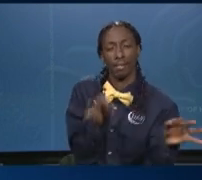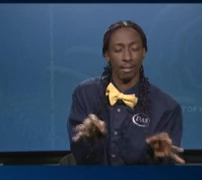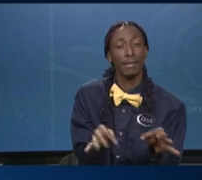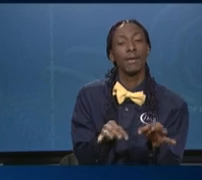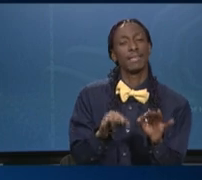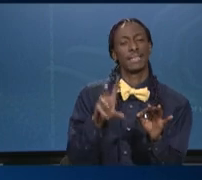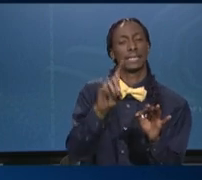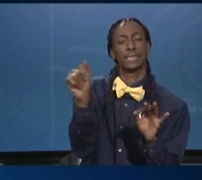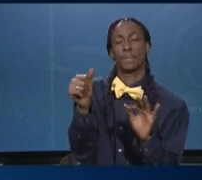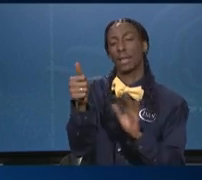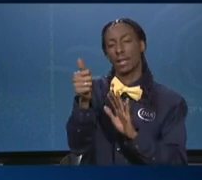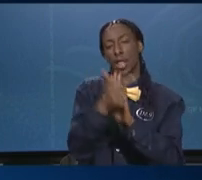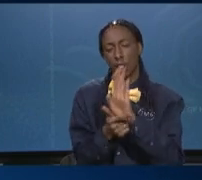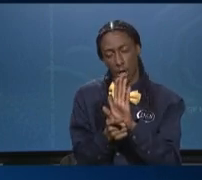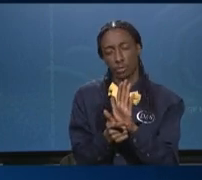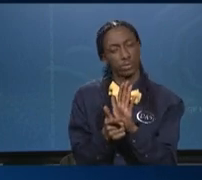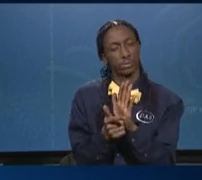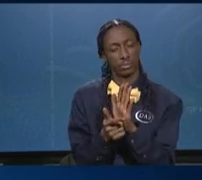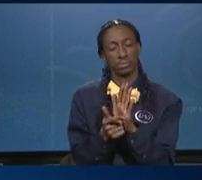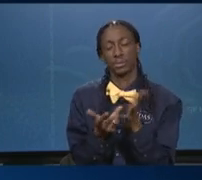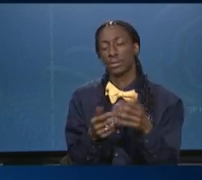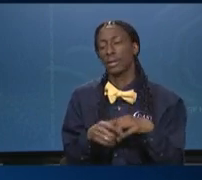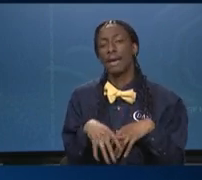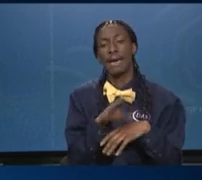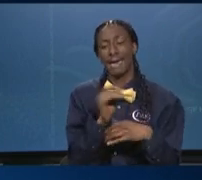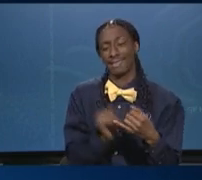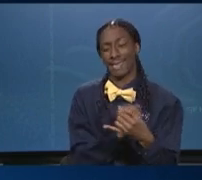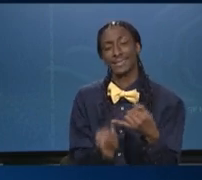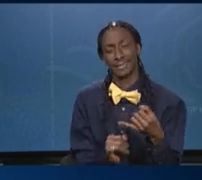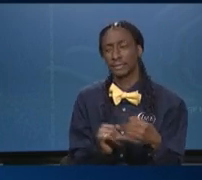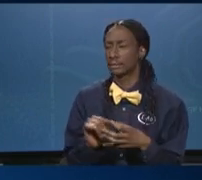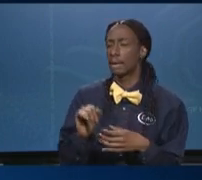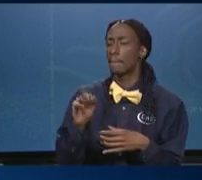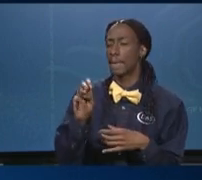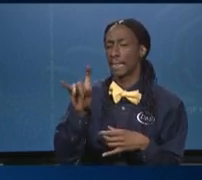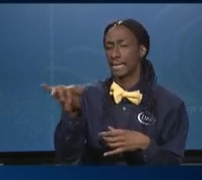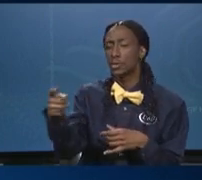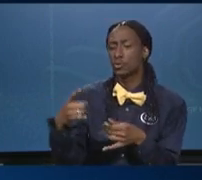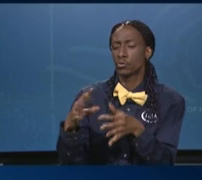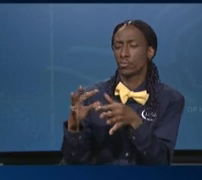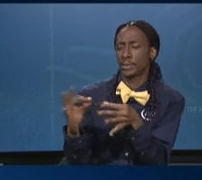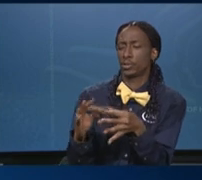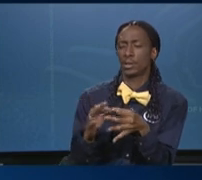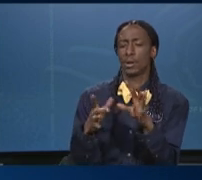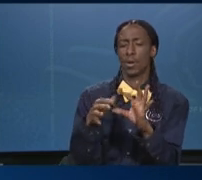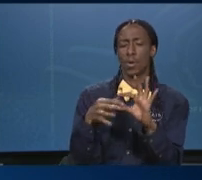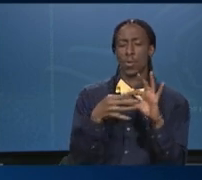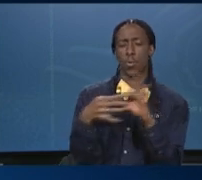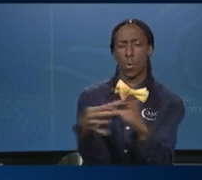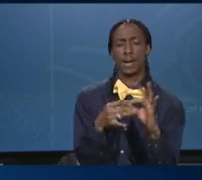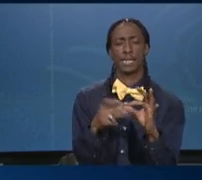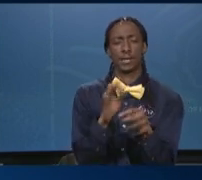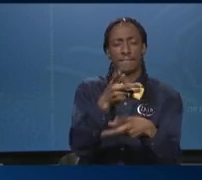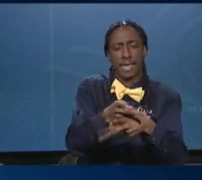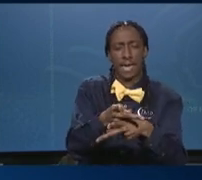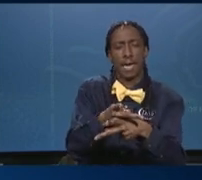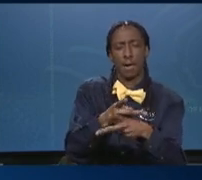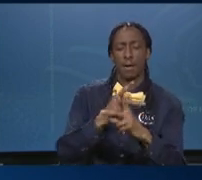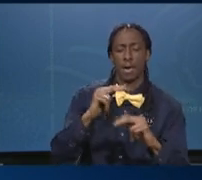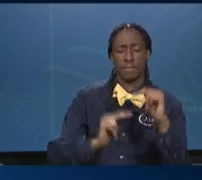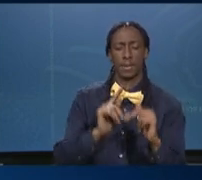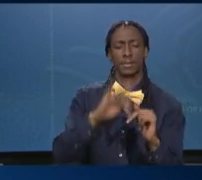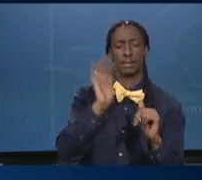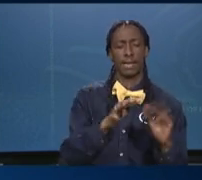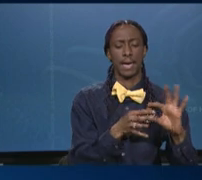laws that really make that real. And then finally, Melanie, you mentioned coordination of care and really building that infrastructure. And